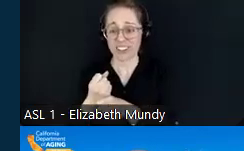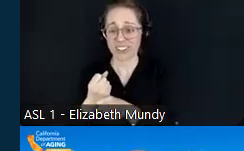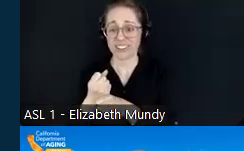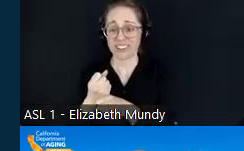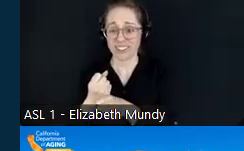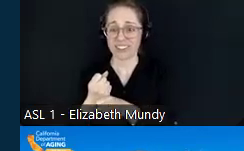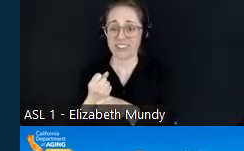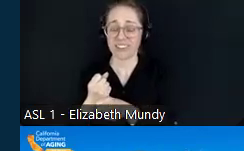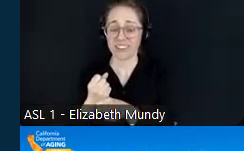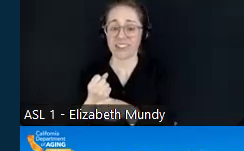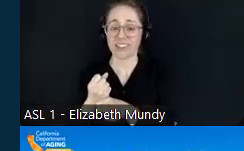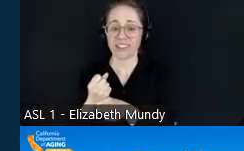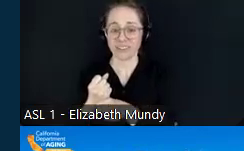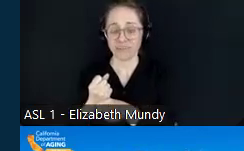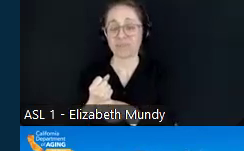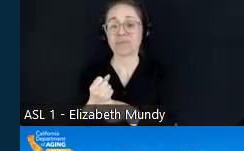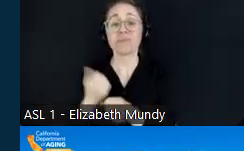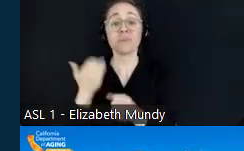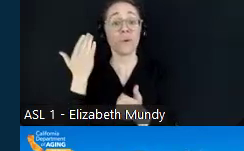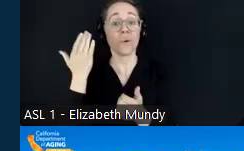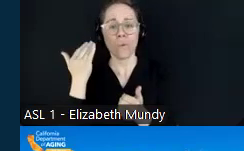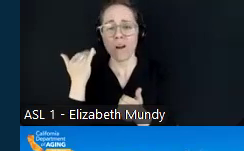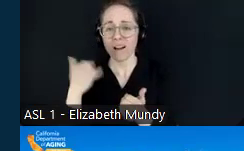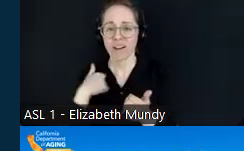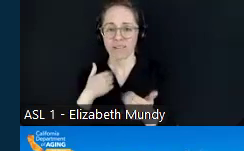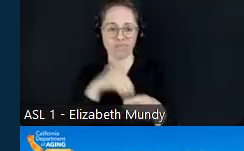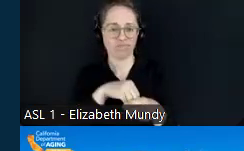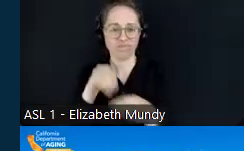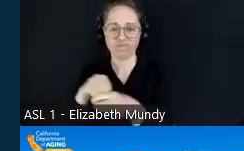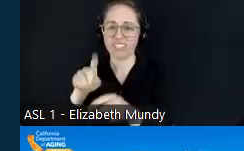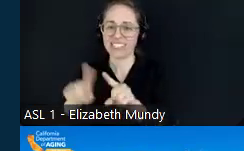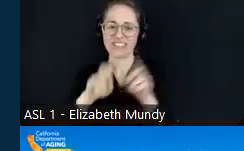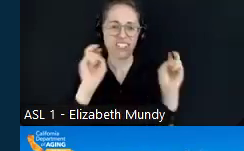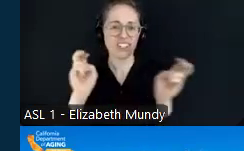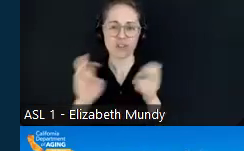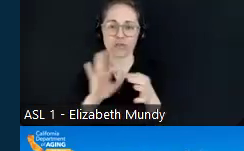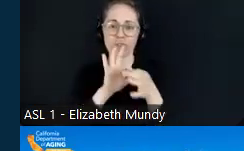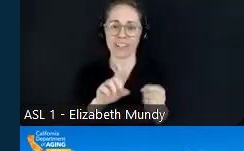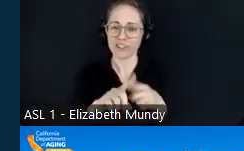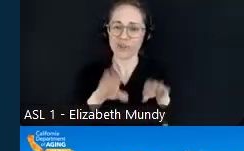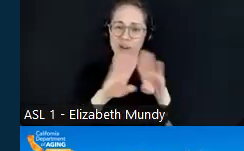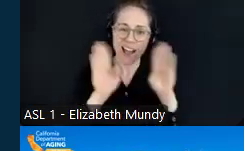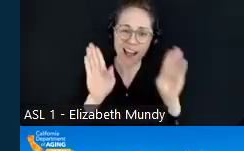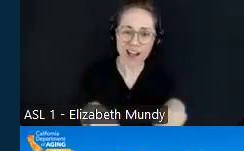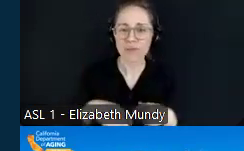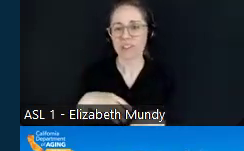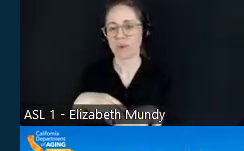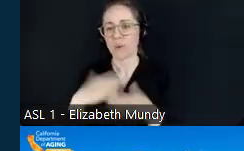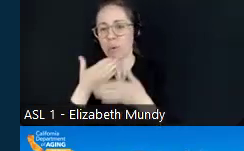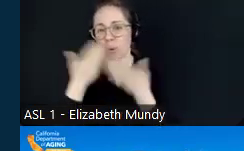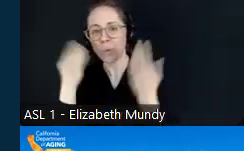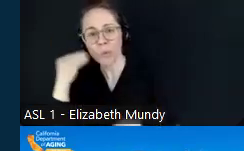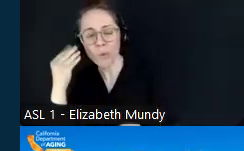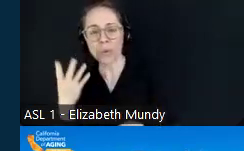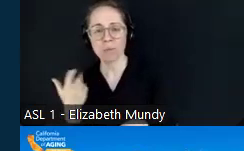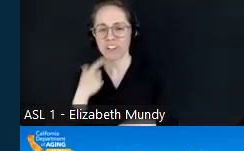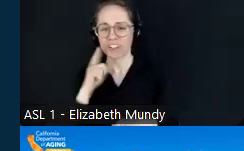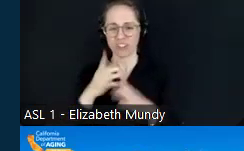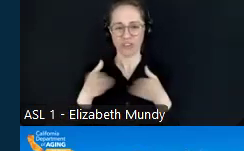a variety of issues as they relate to housing, homelessness, just economic prosperity for